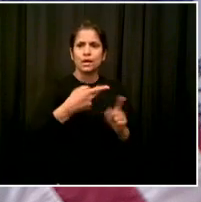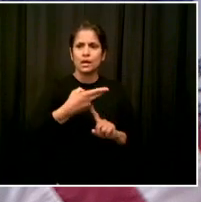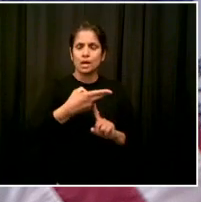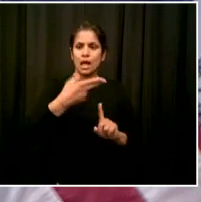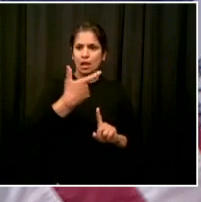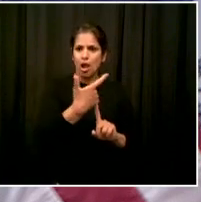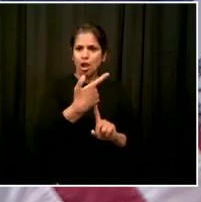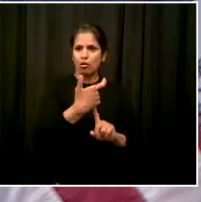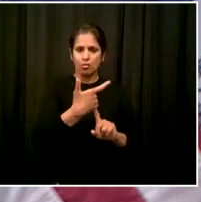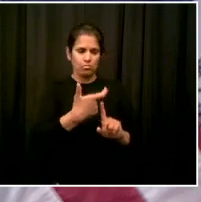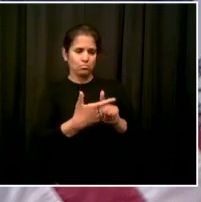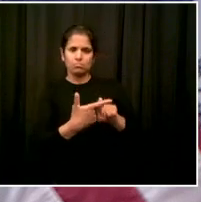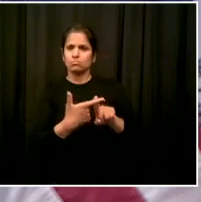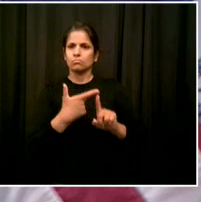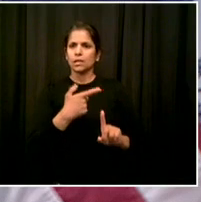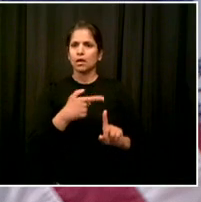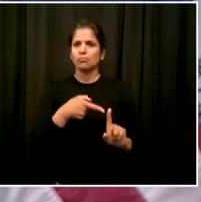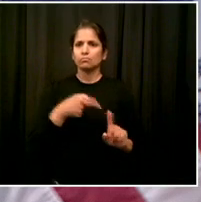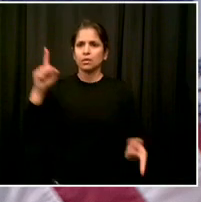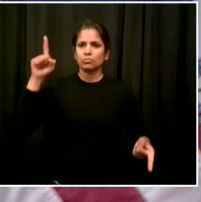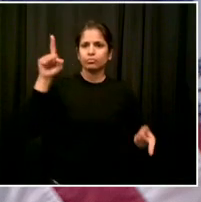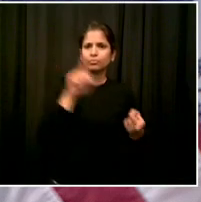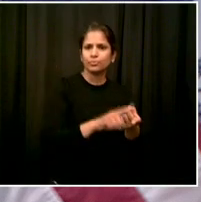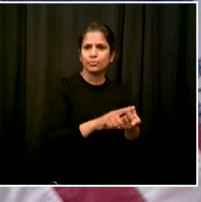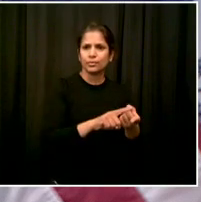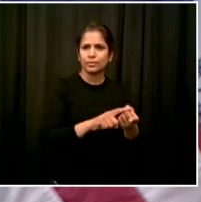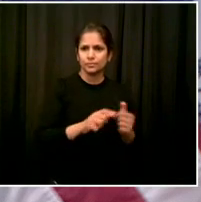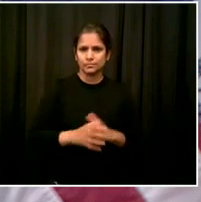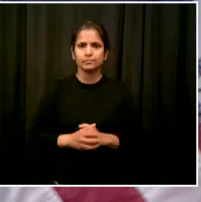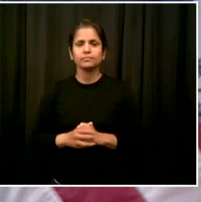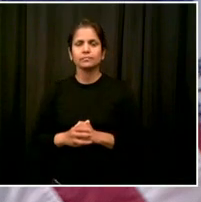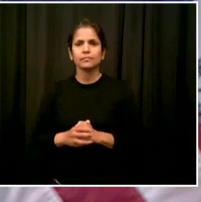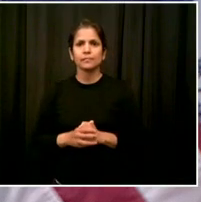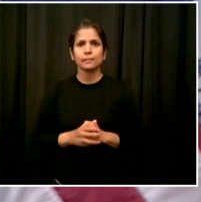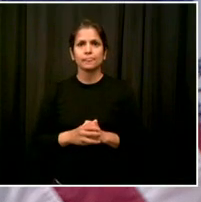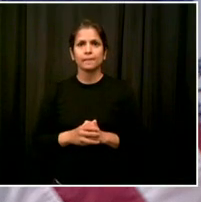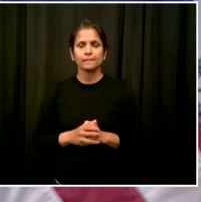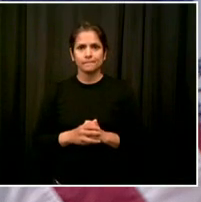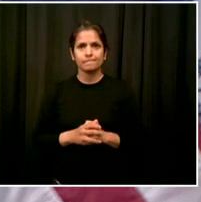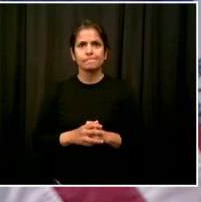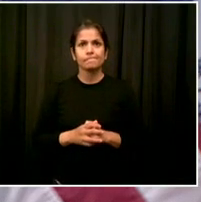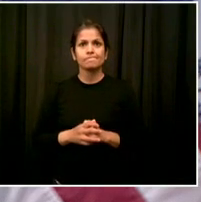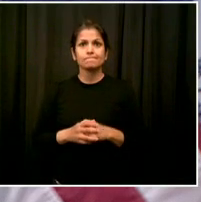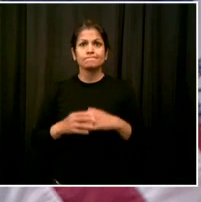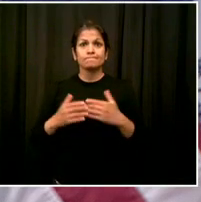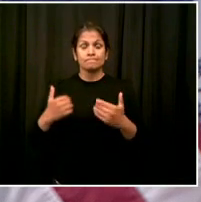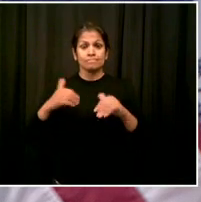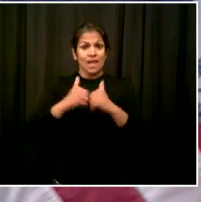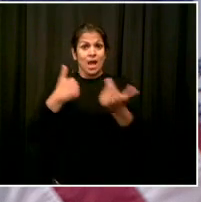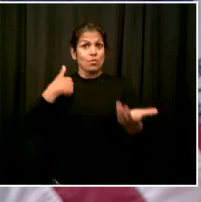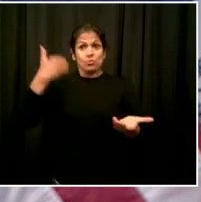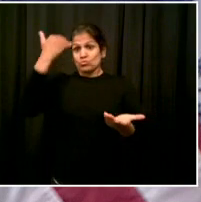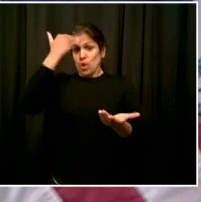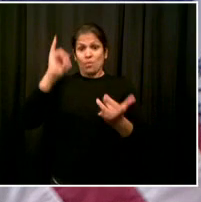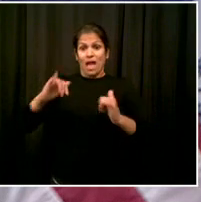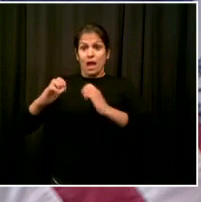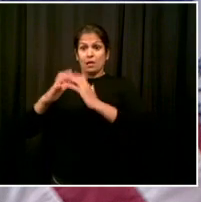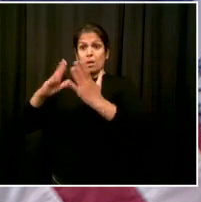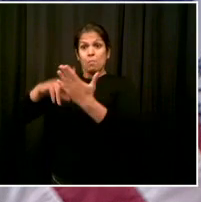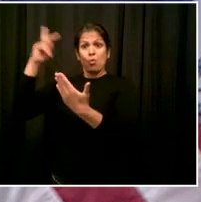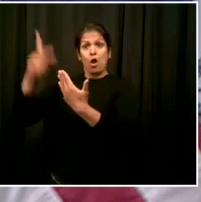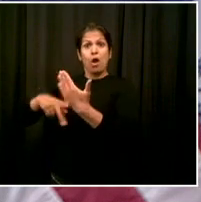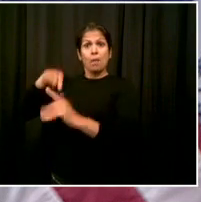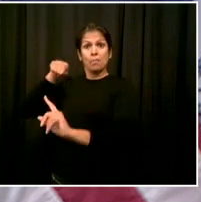Juliet. Look, why I know that Cure Violence program and the crisis management system work is that I've been watching now